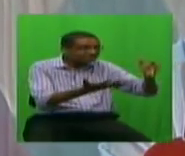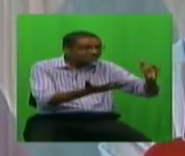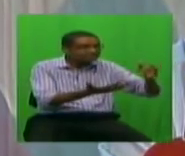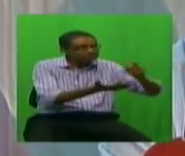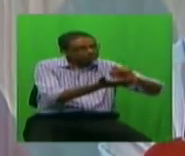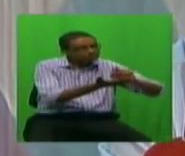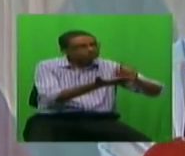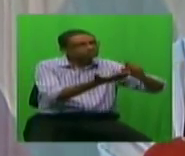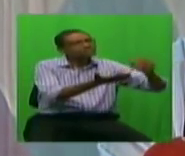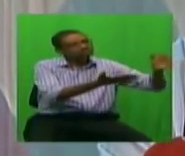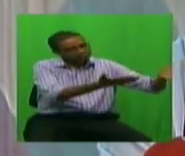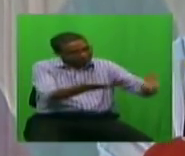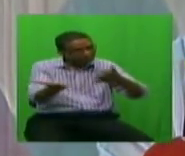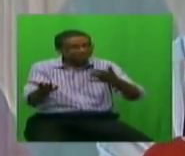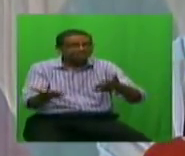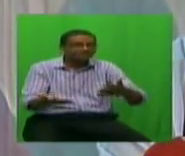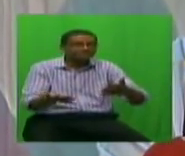in a,